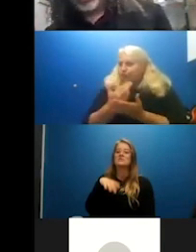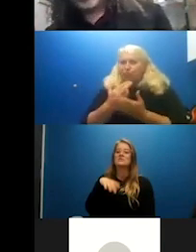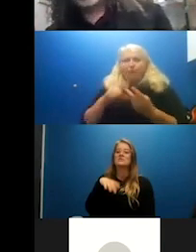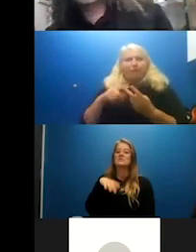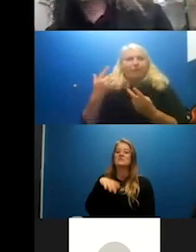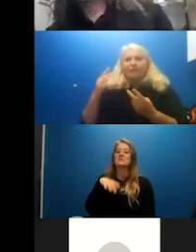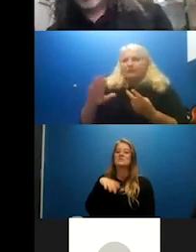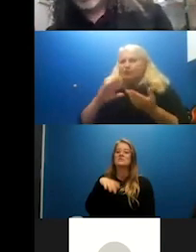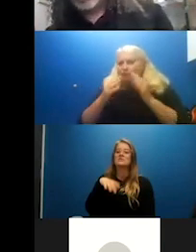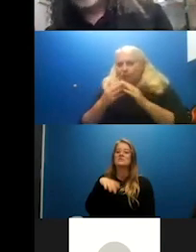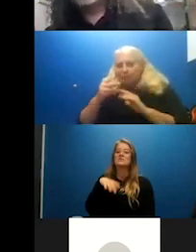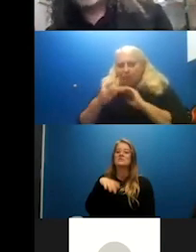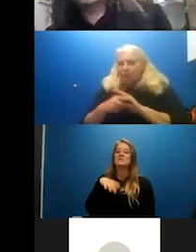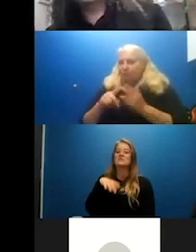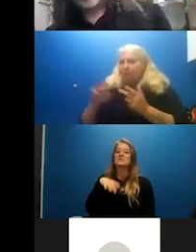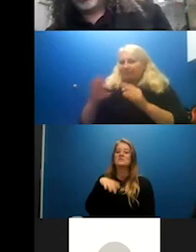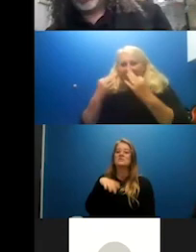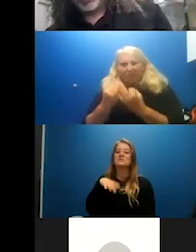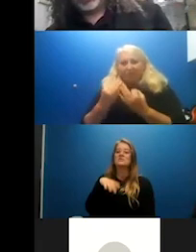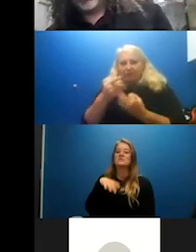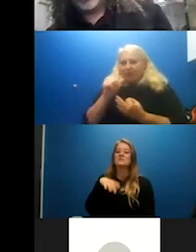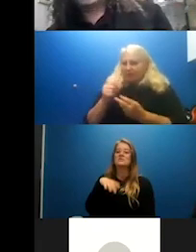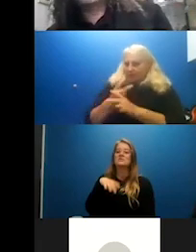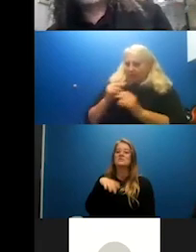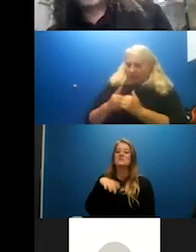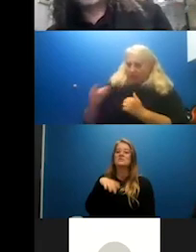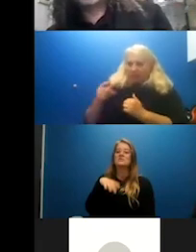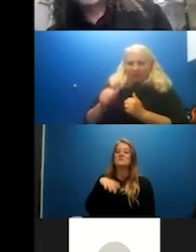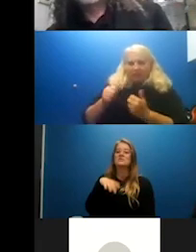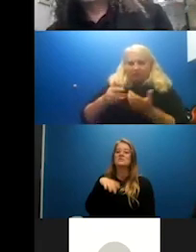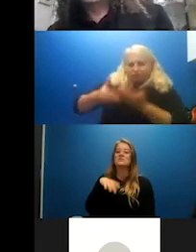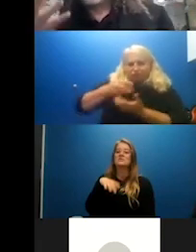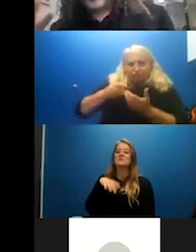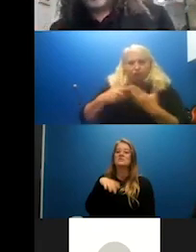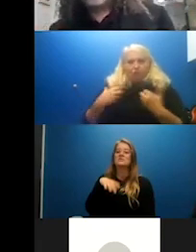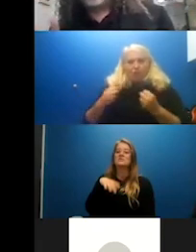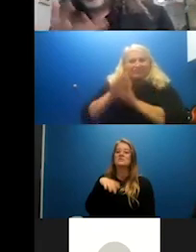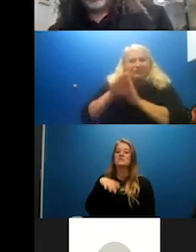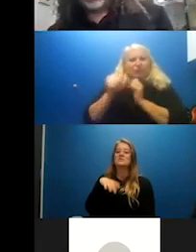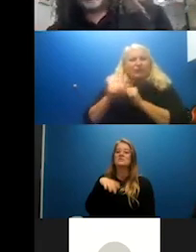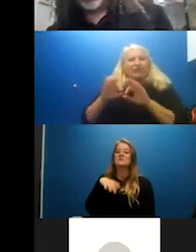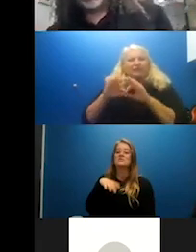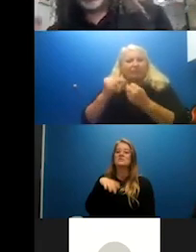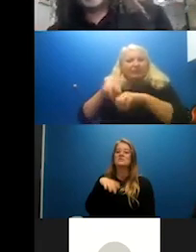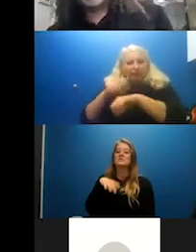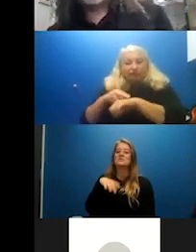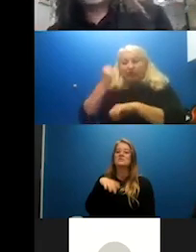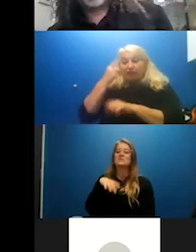community resources, and how they can engage with nature and spirit in a way that will develop wellness in terms of all 4 elements of who they